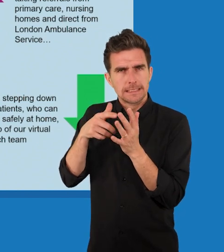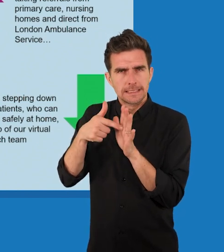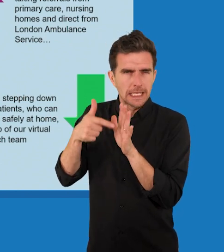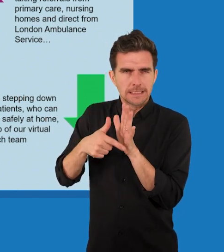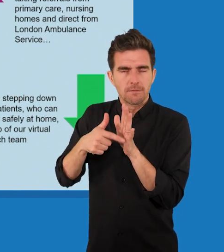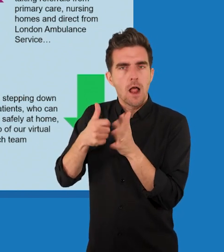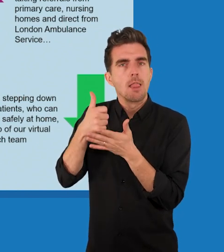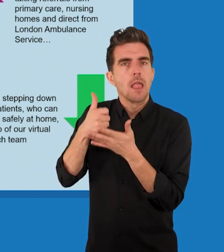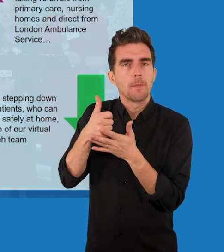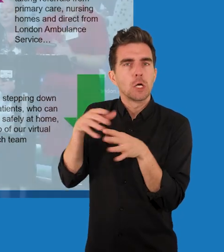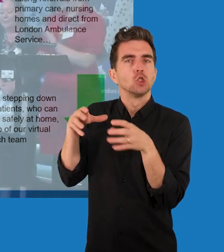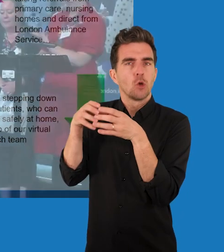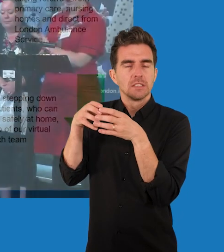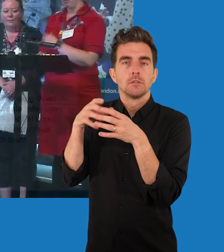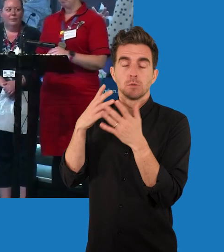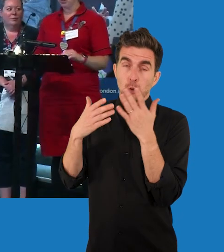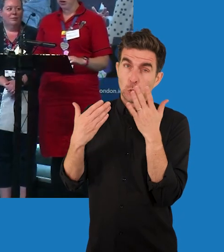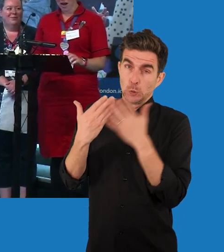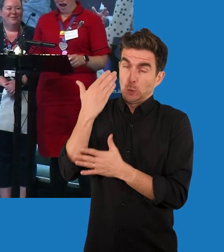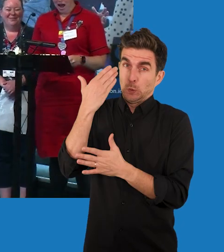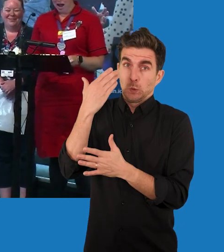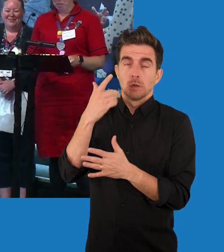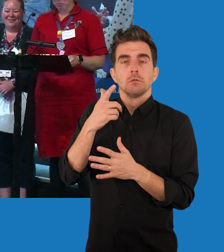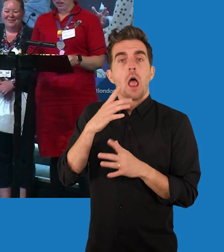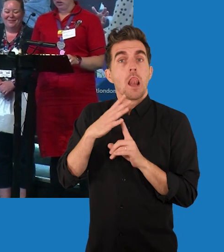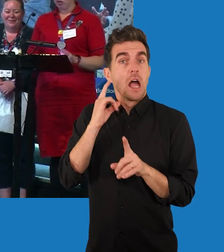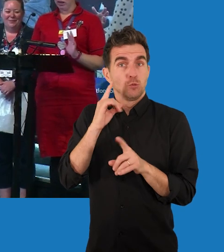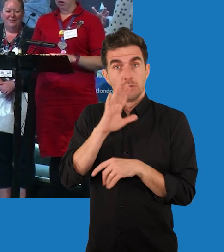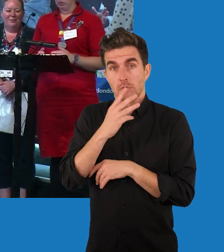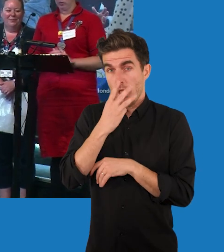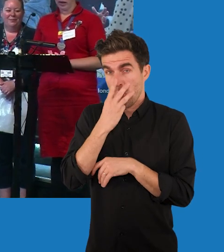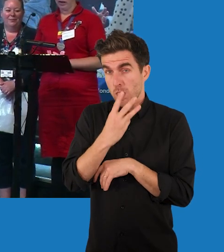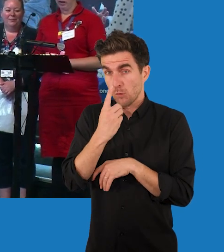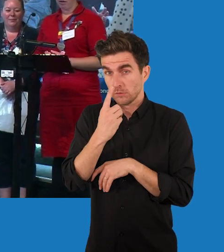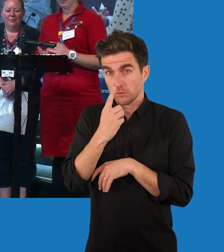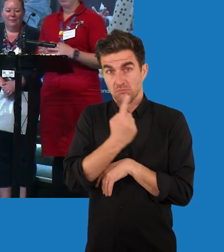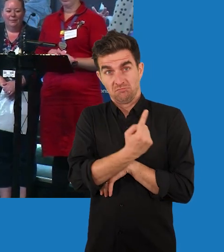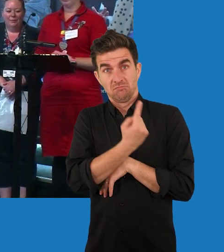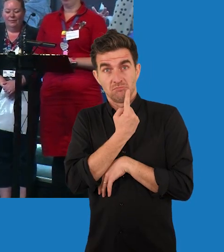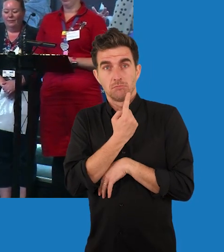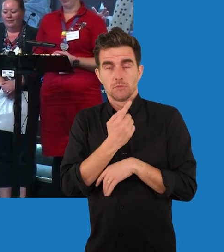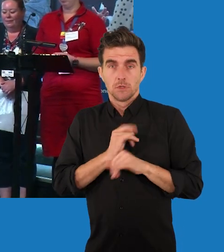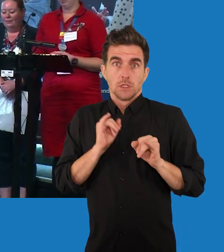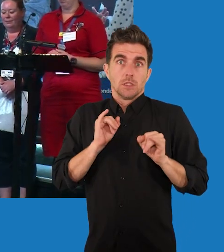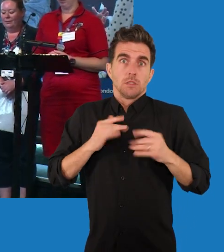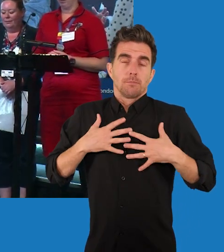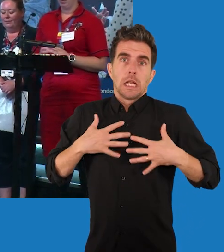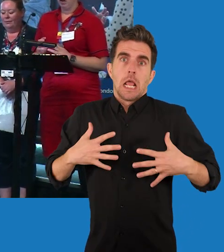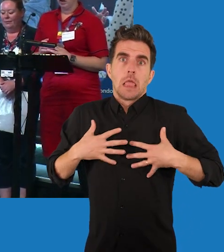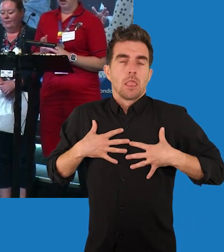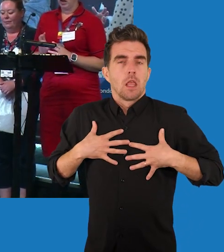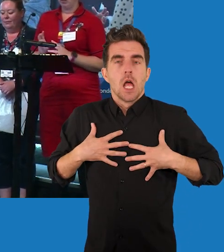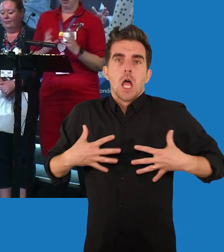our intensive therapy unit, which is obviously quite brand new. So actually last week we had a 31-year-old who came in